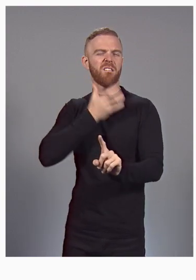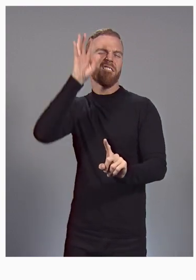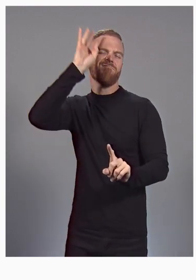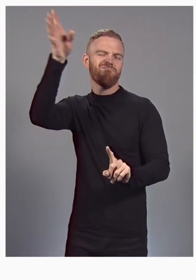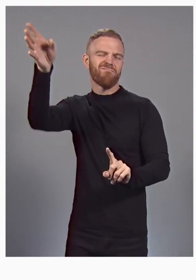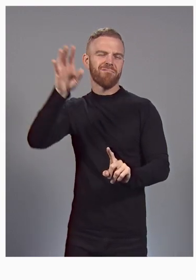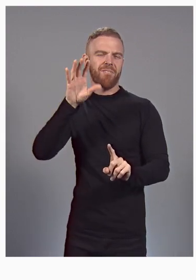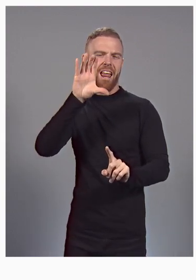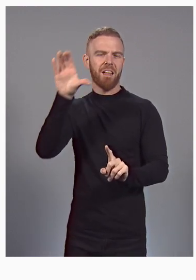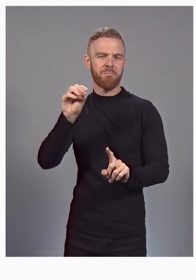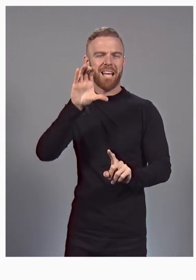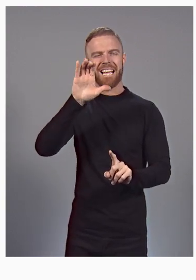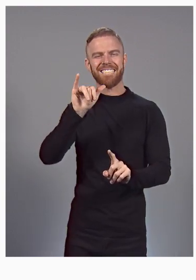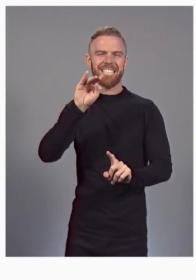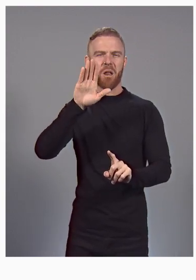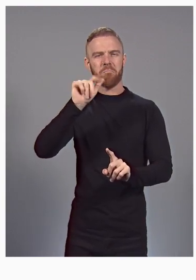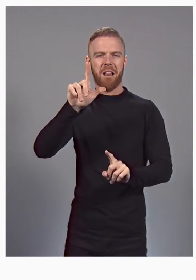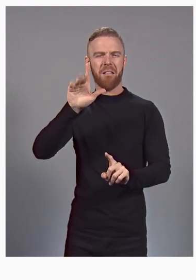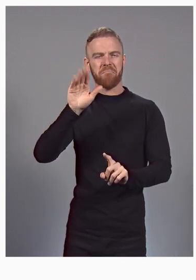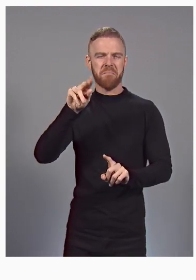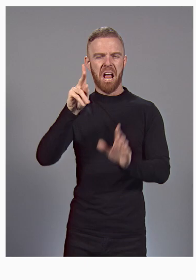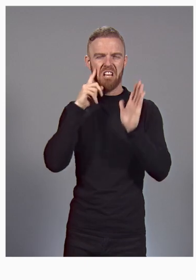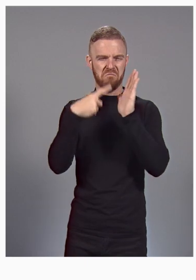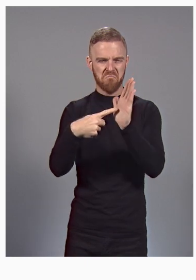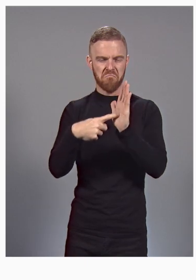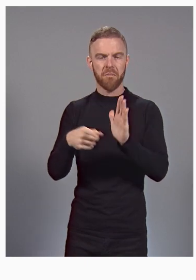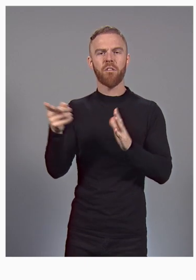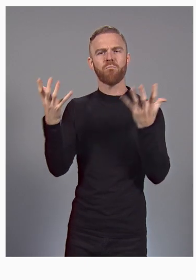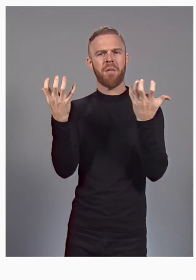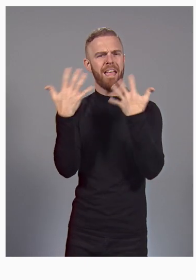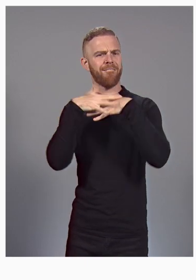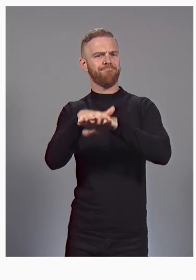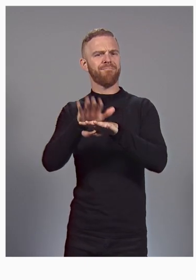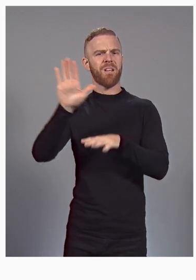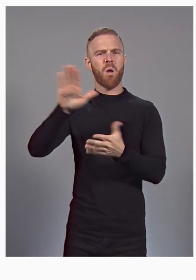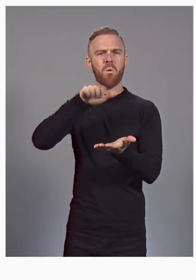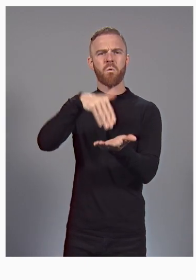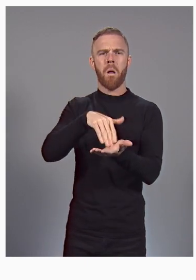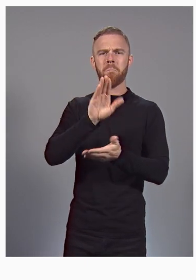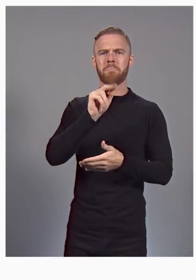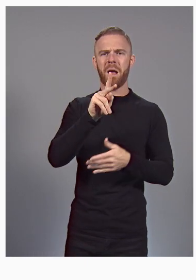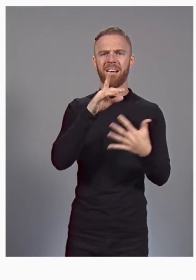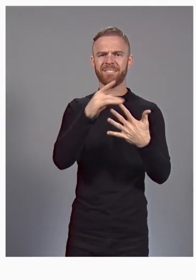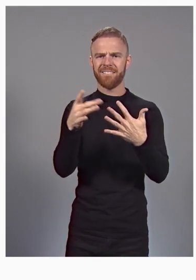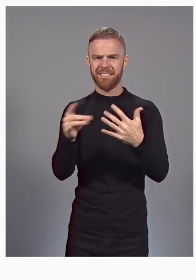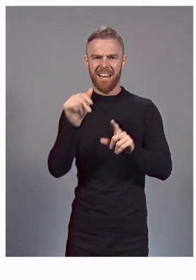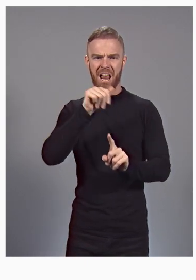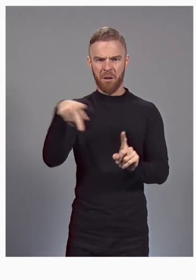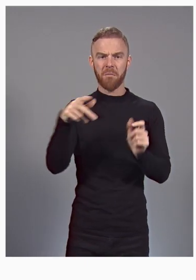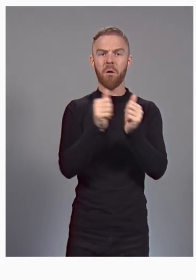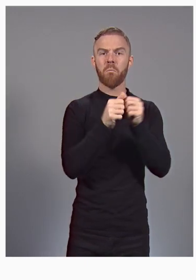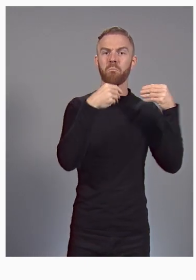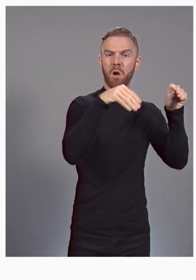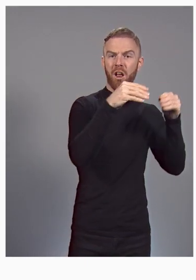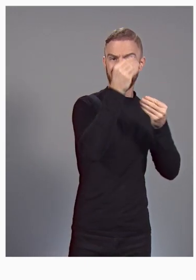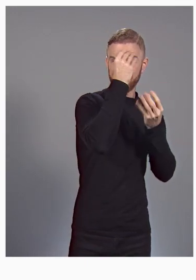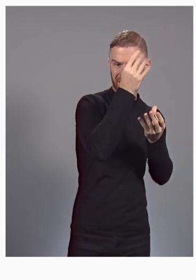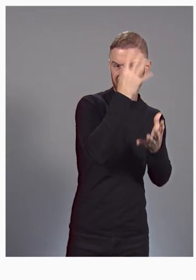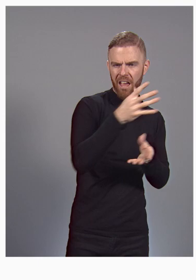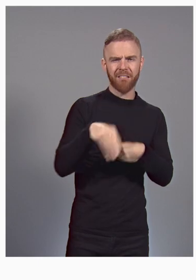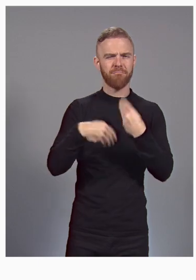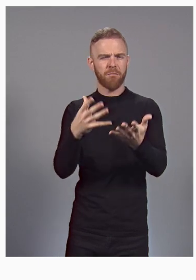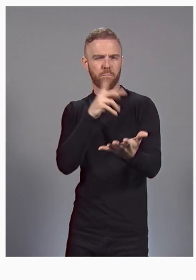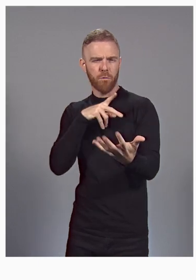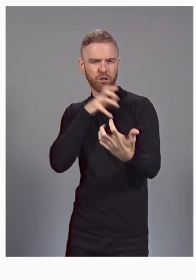Symbol wanted to integrate their core banking features in their app with market data to provide personalized, real-time investment